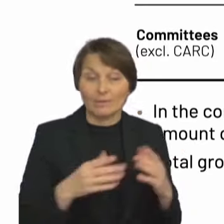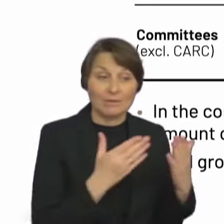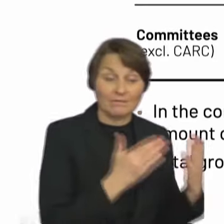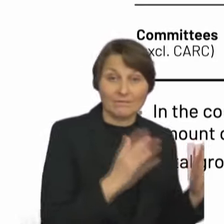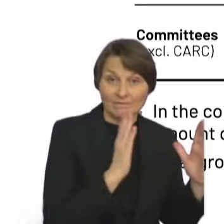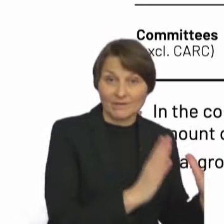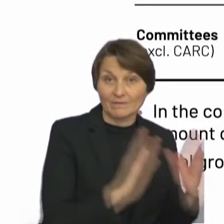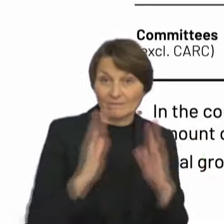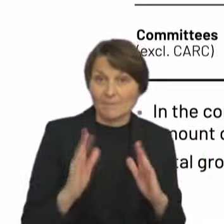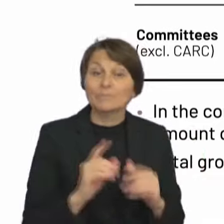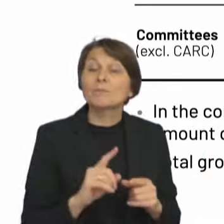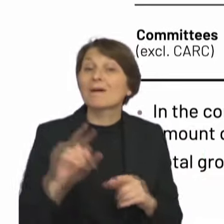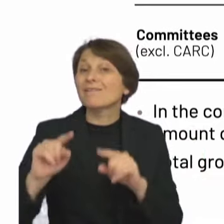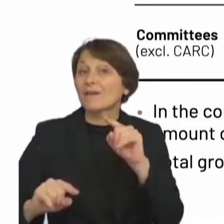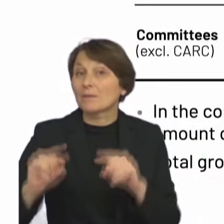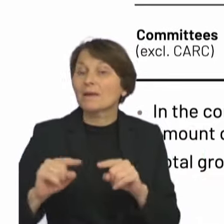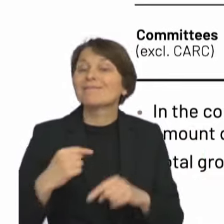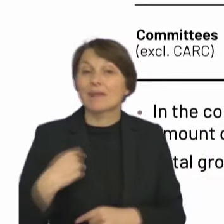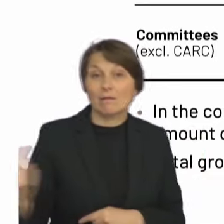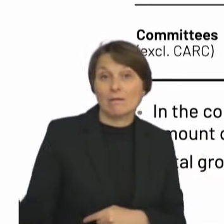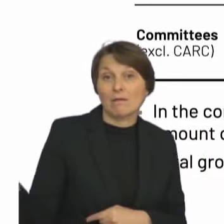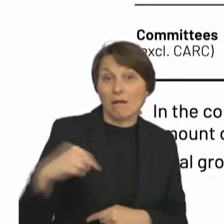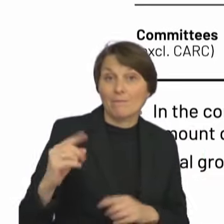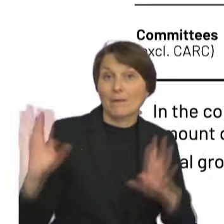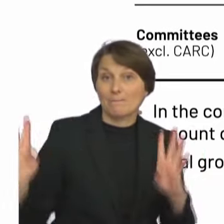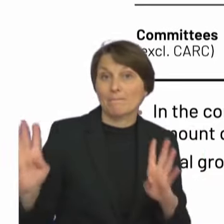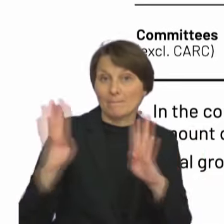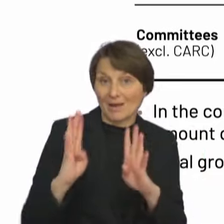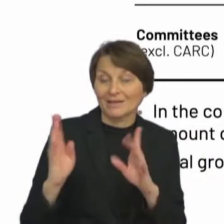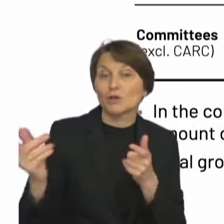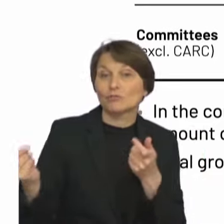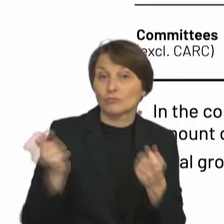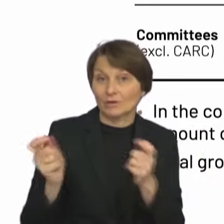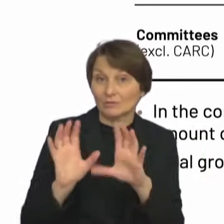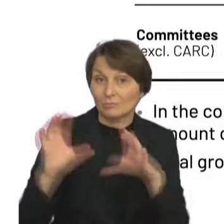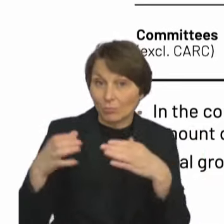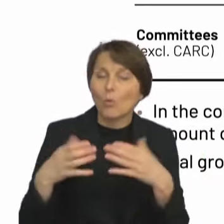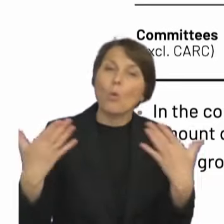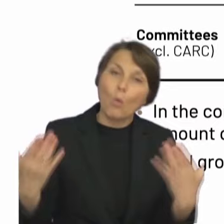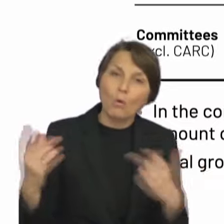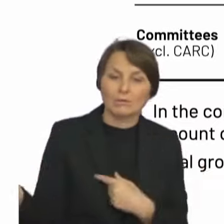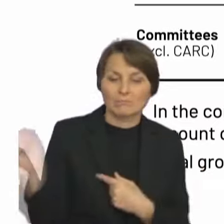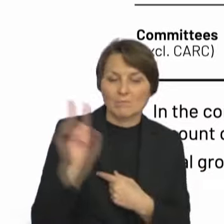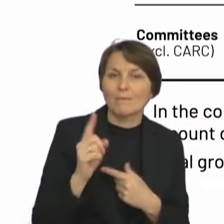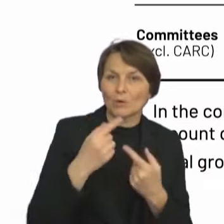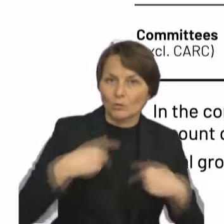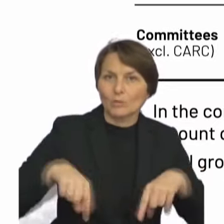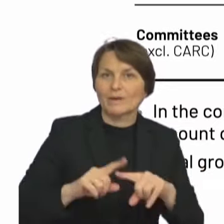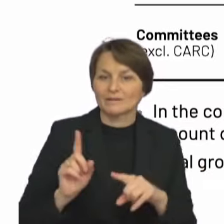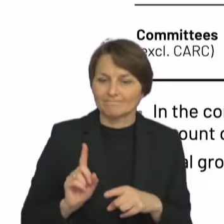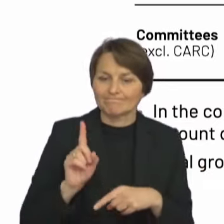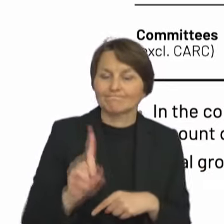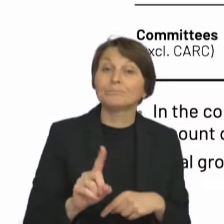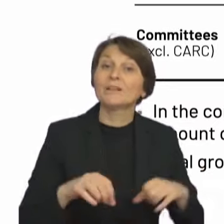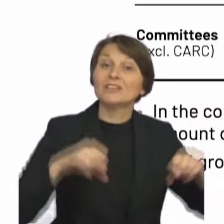on their effective presence at the meetings of the Board of Directors and or the committees. The chairpersons of the committees, as well